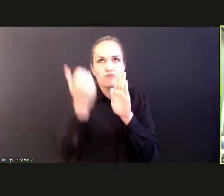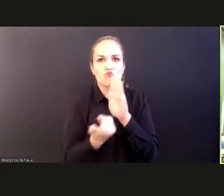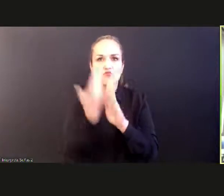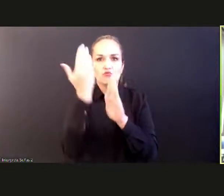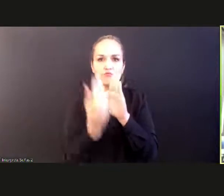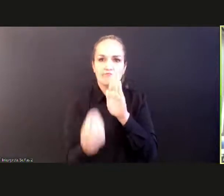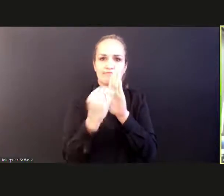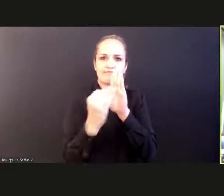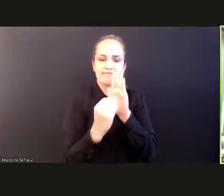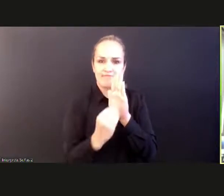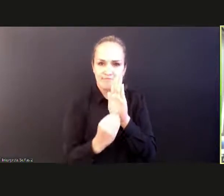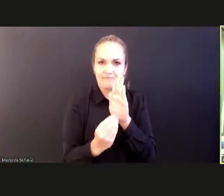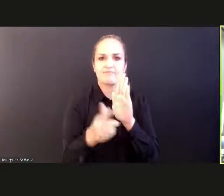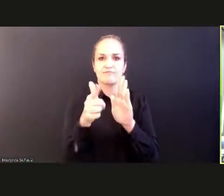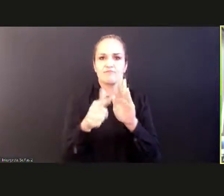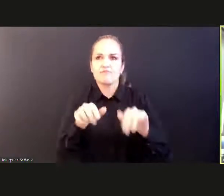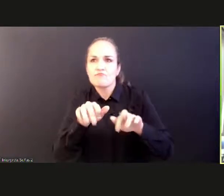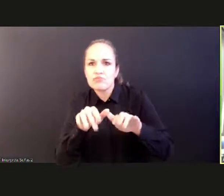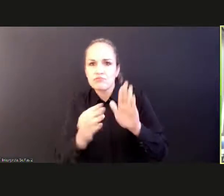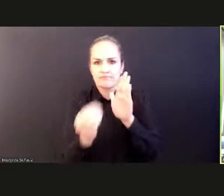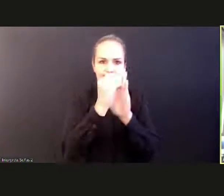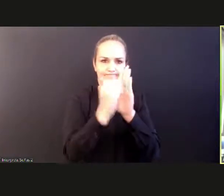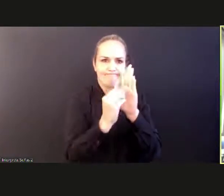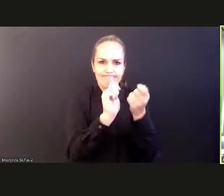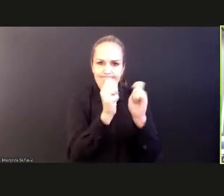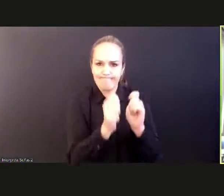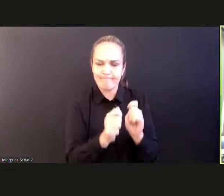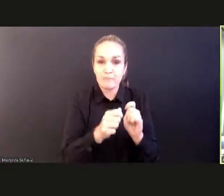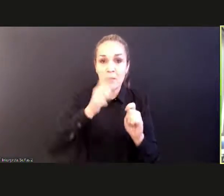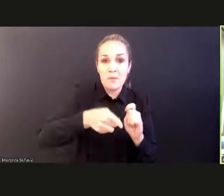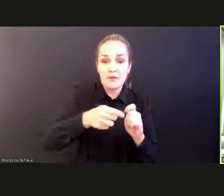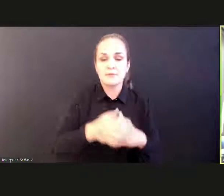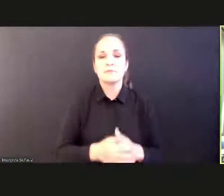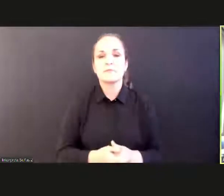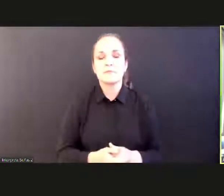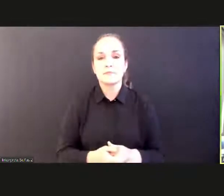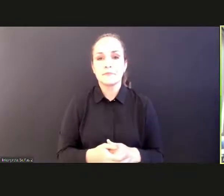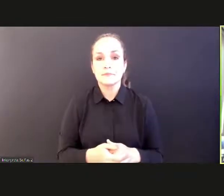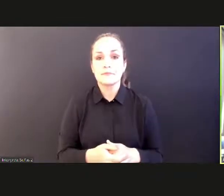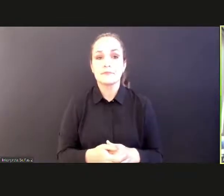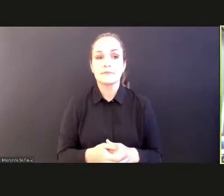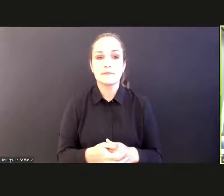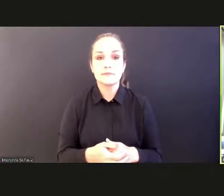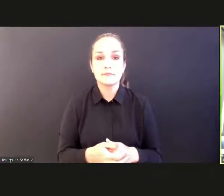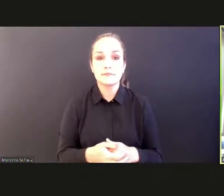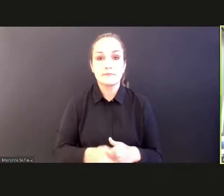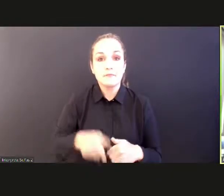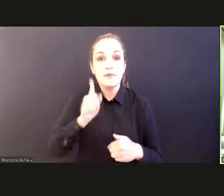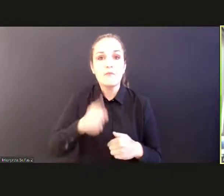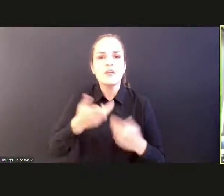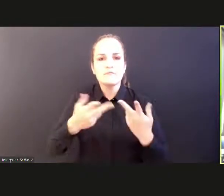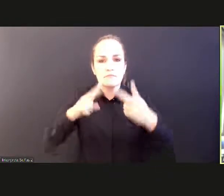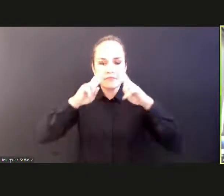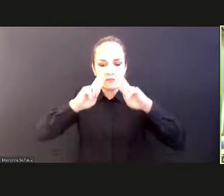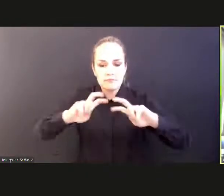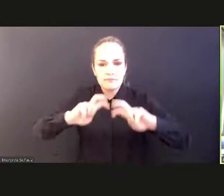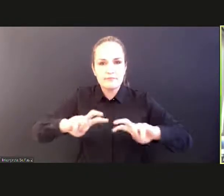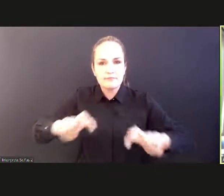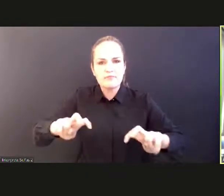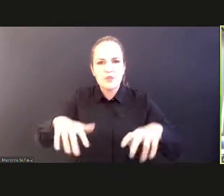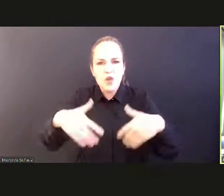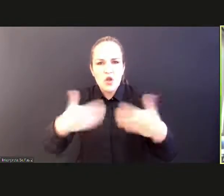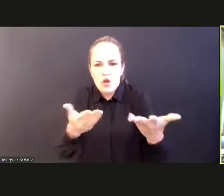Also, the formation of the network of research and policymakers around the promotion of the services